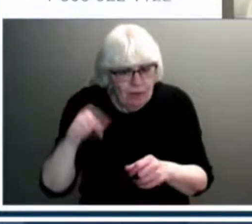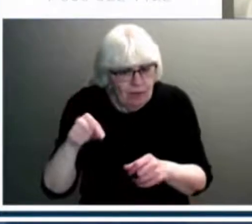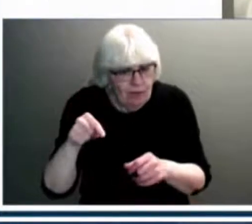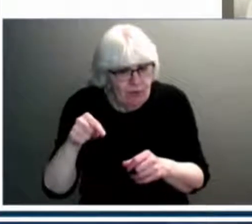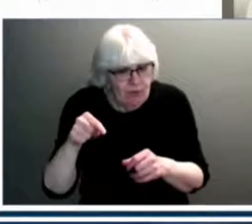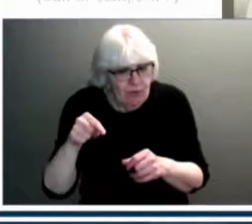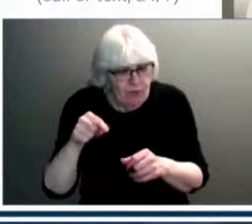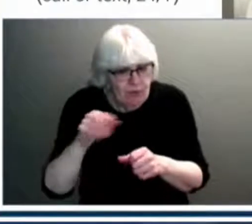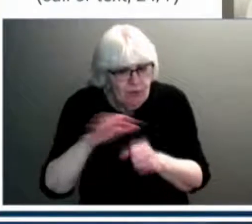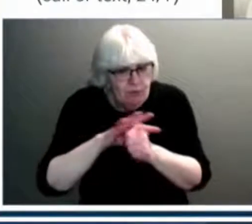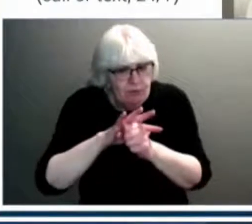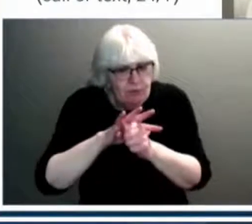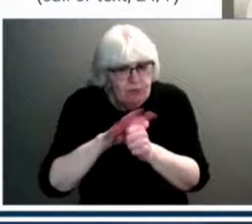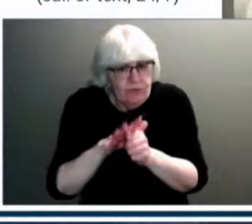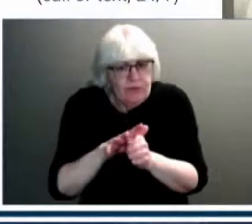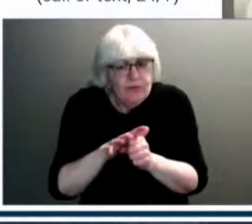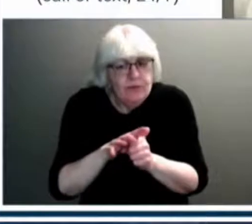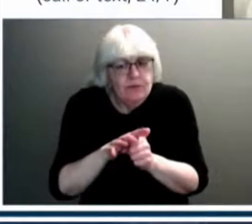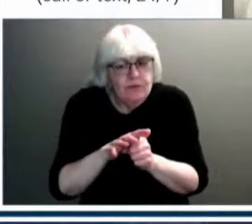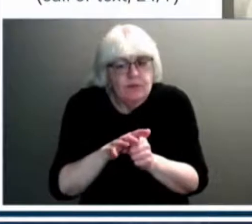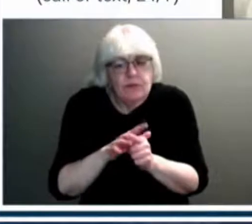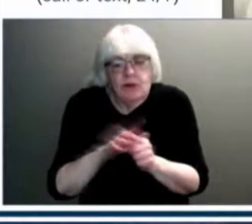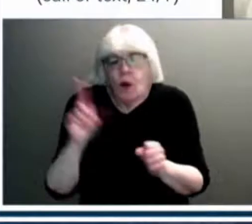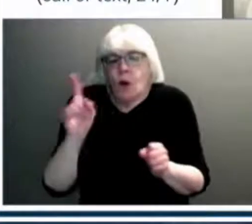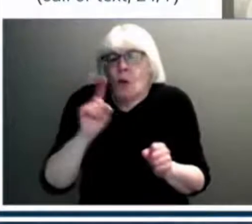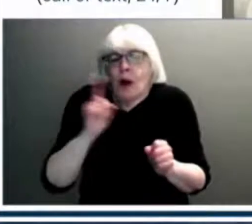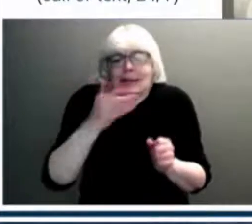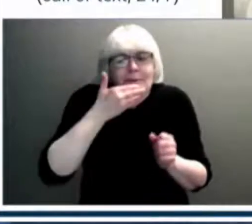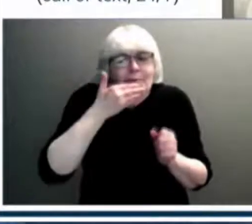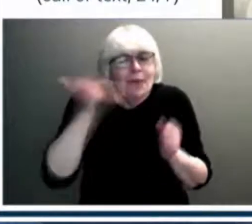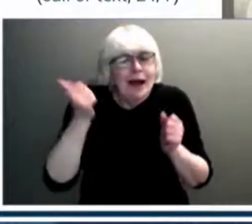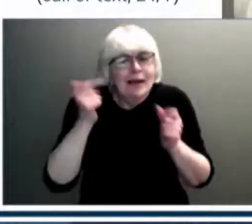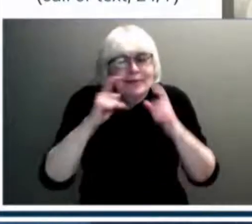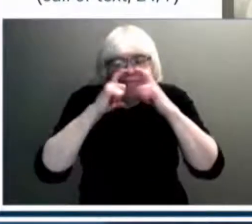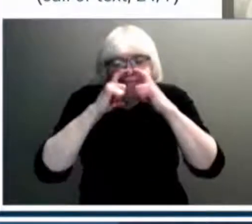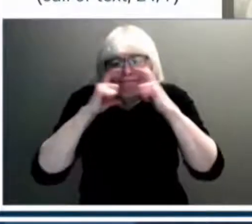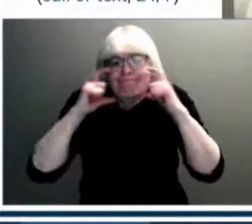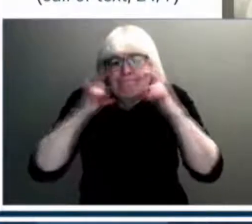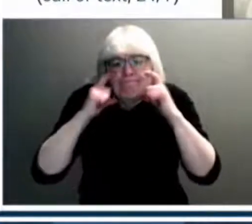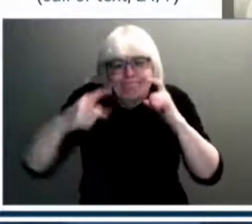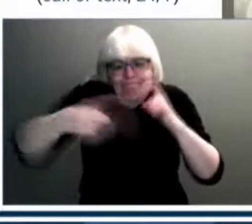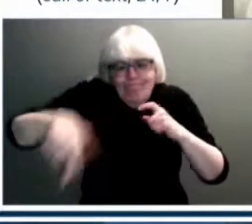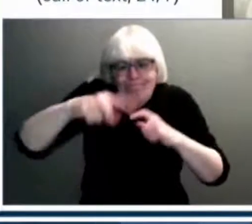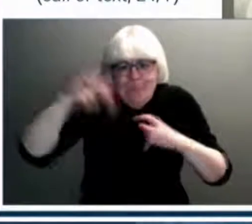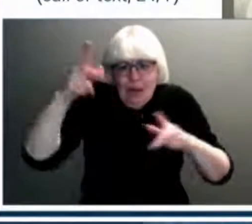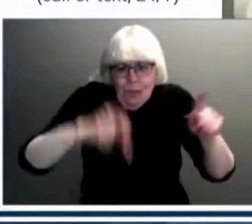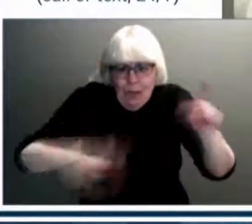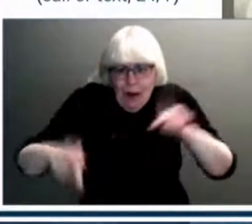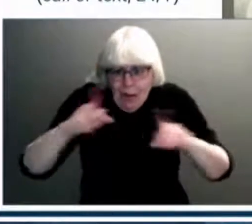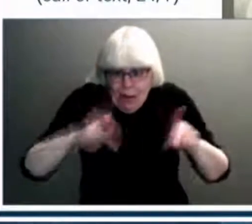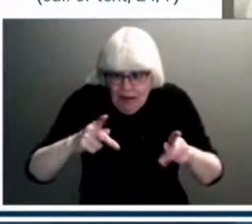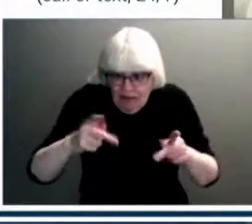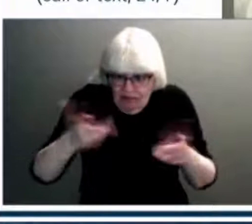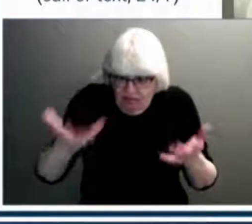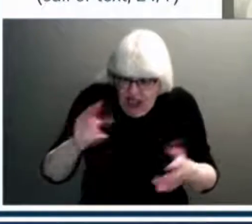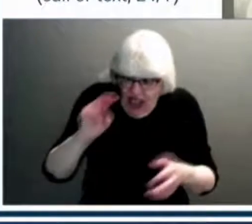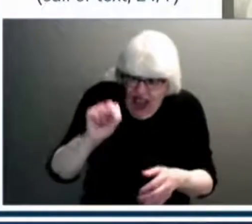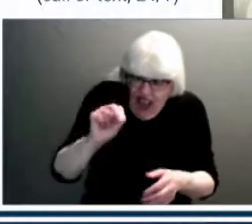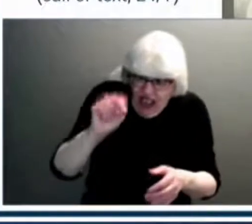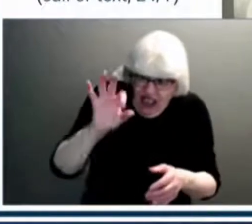is, and if it's N95s, are those only effective if they've actually been properly fitted?